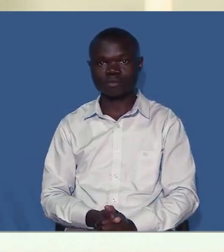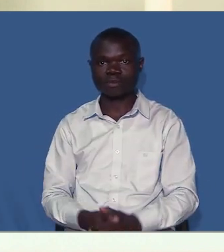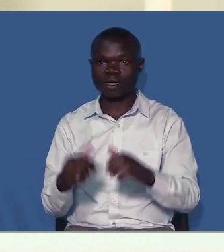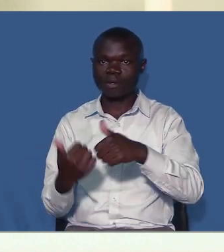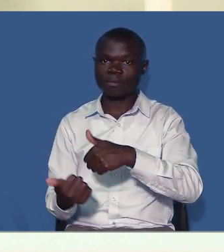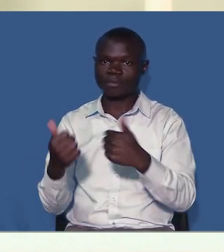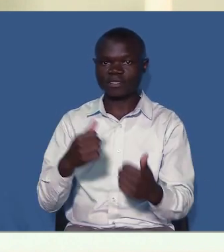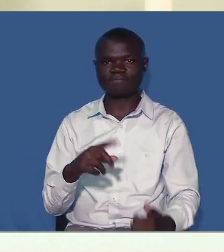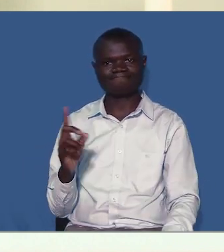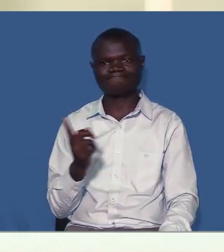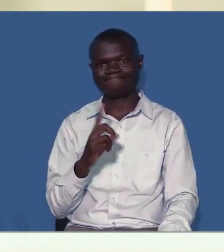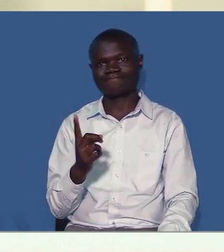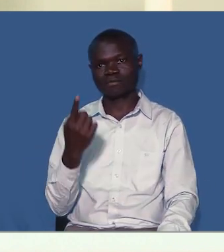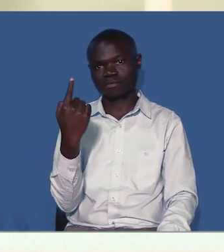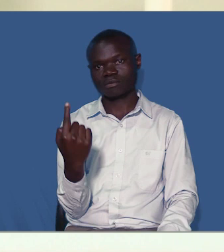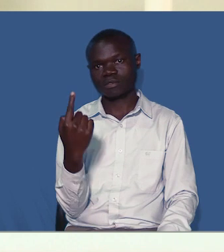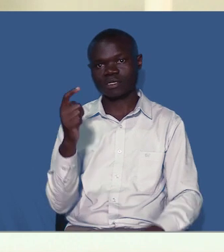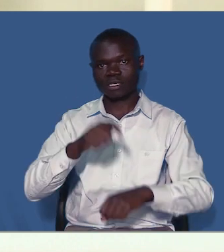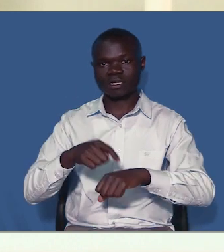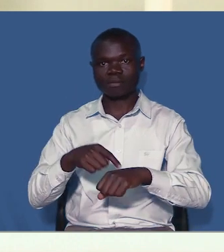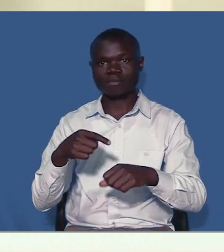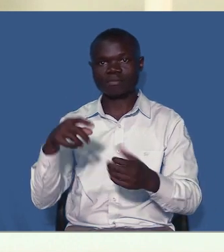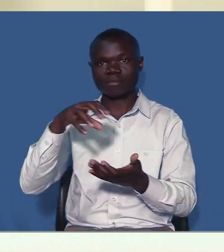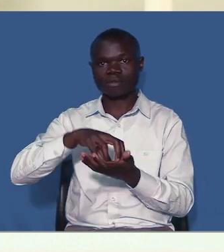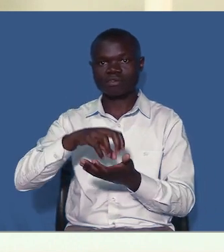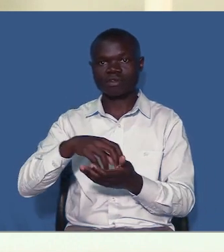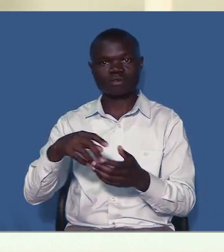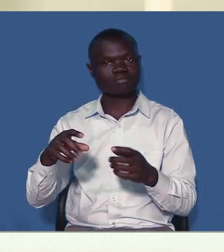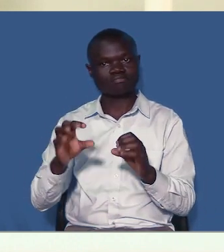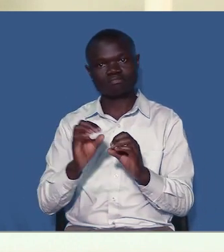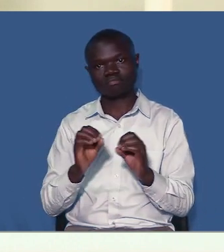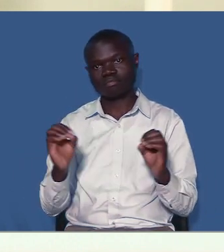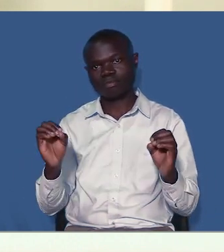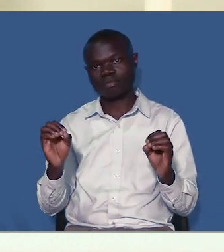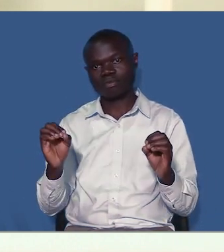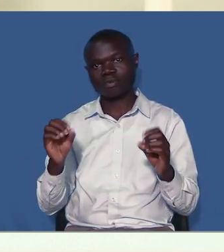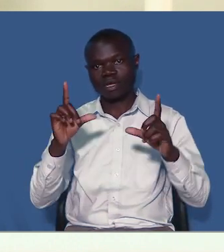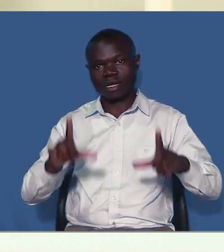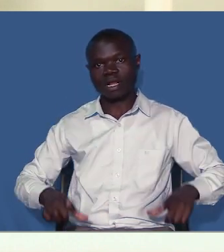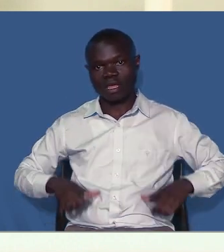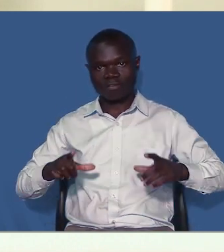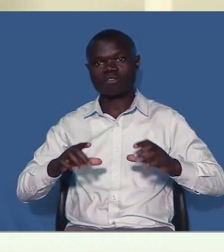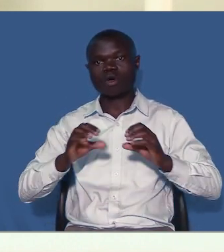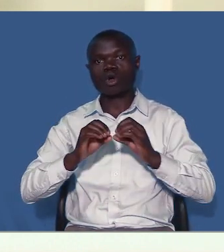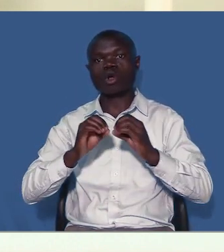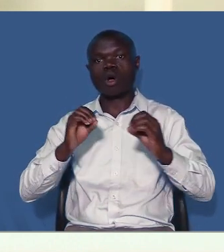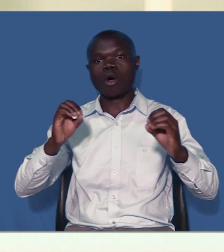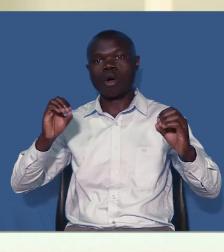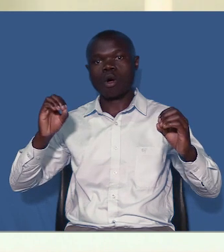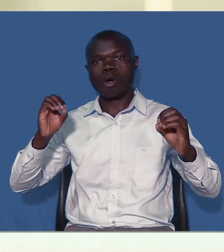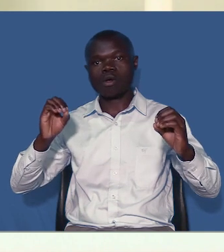Baptism is not a one-time event, brethren. It is a lifelong commitment in our living as